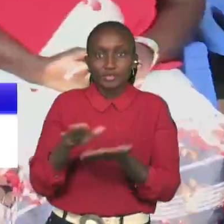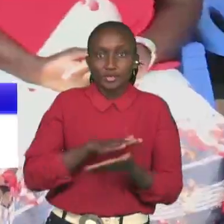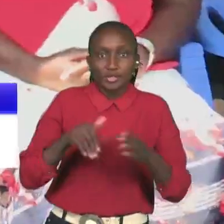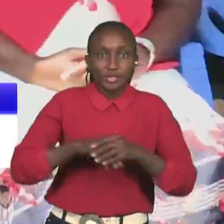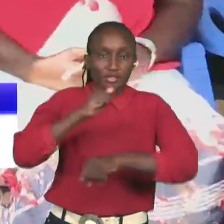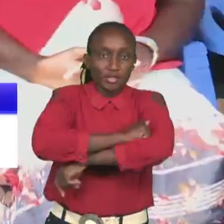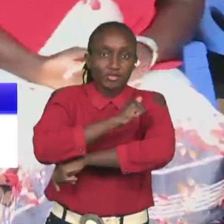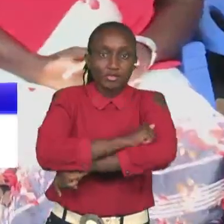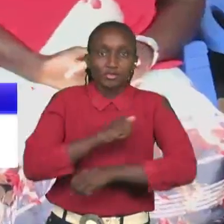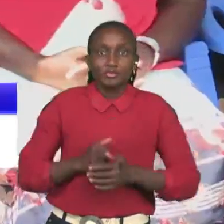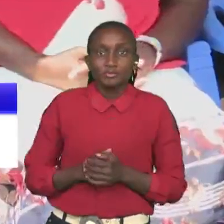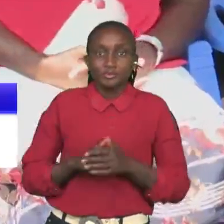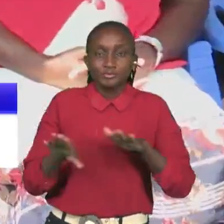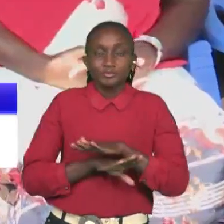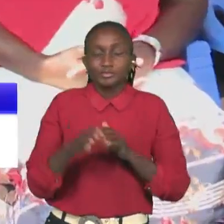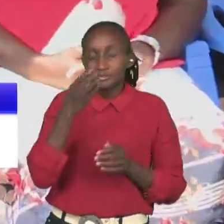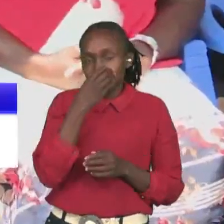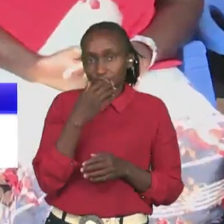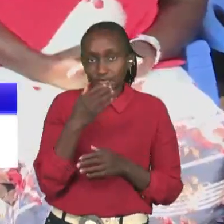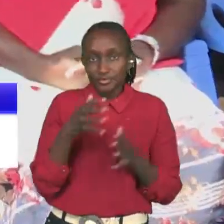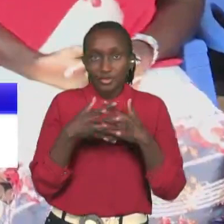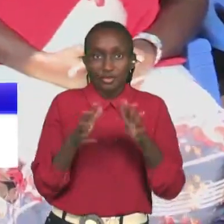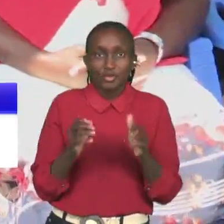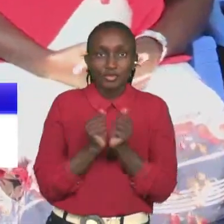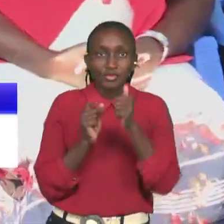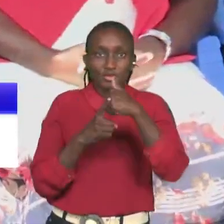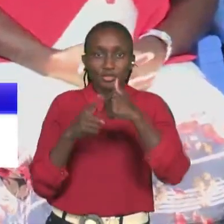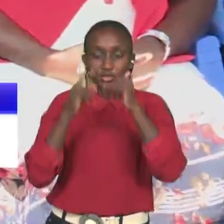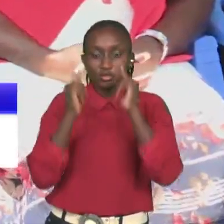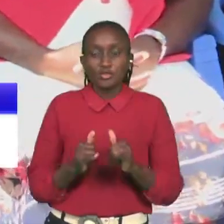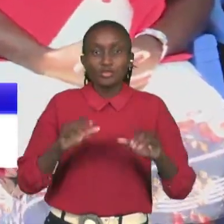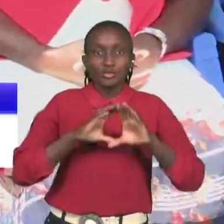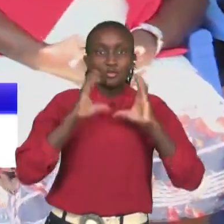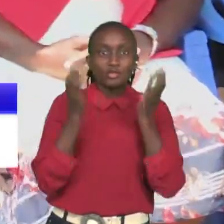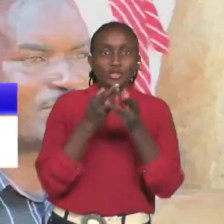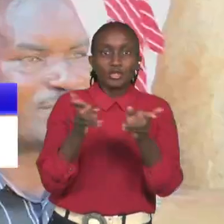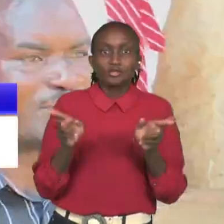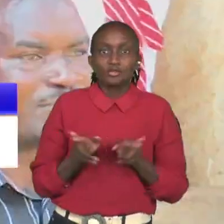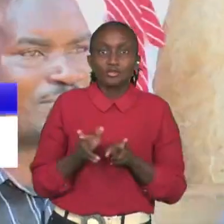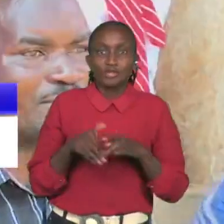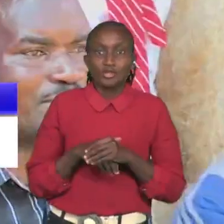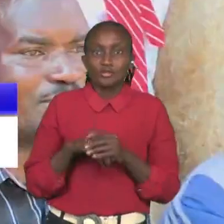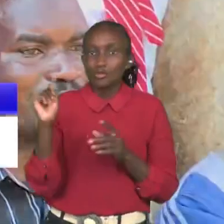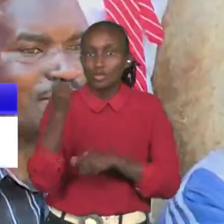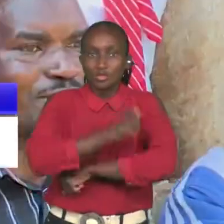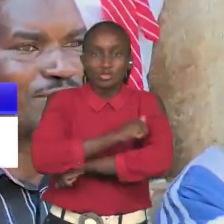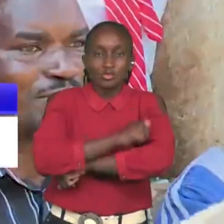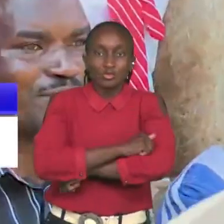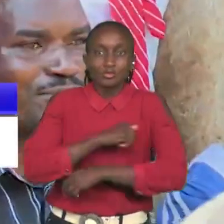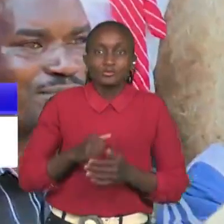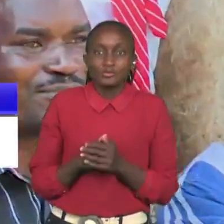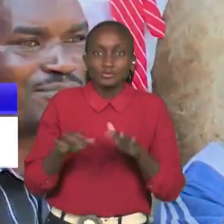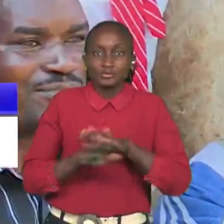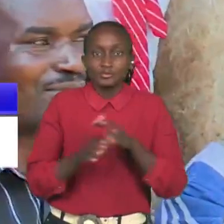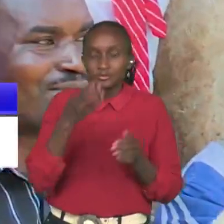Friends Primary School. The Deputy President also opened 16 new classrooms at Namakhele and Nasianda Primary Schools. Dr.